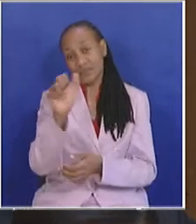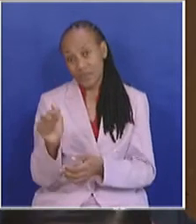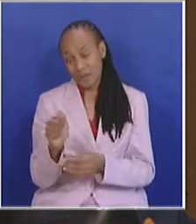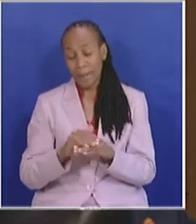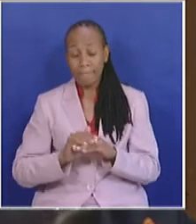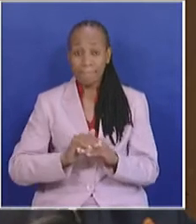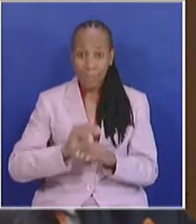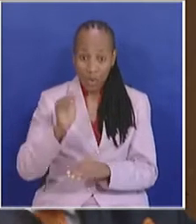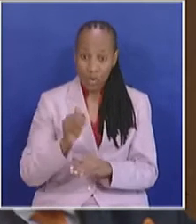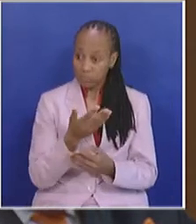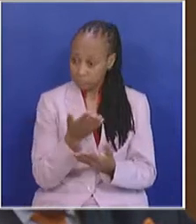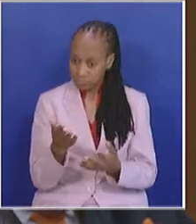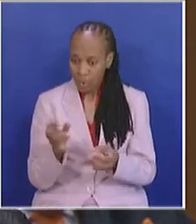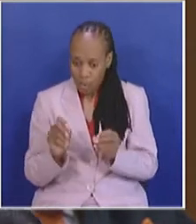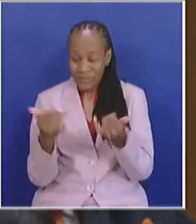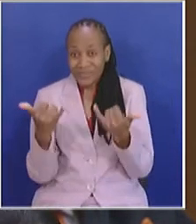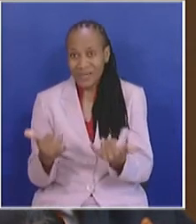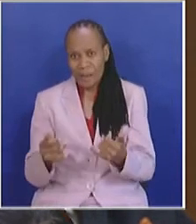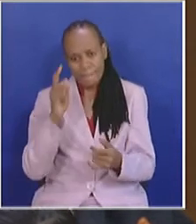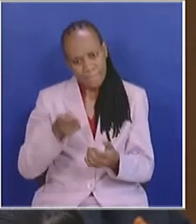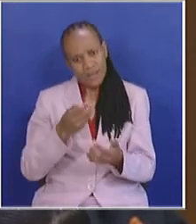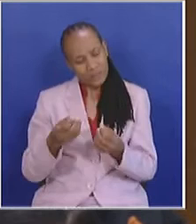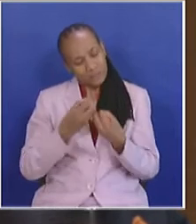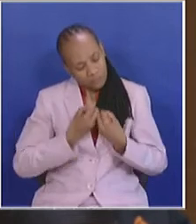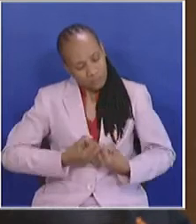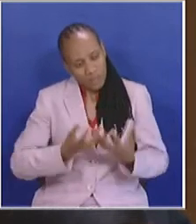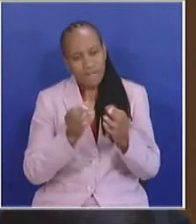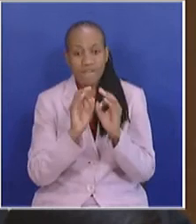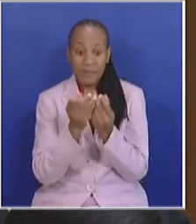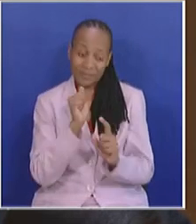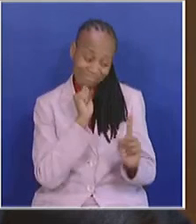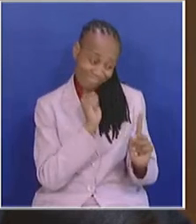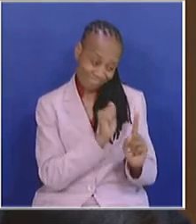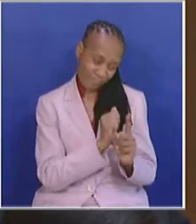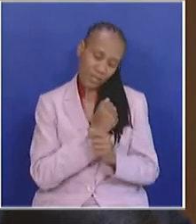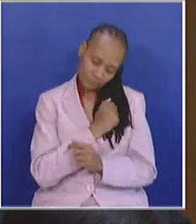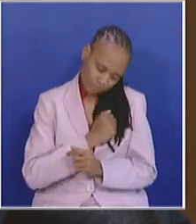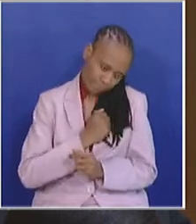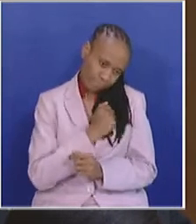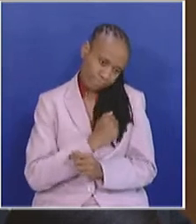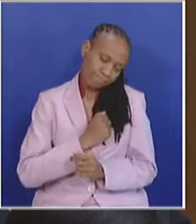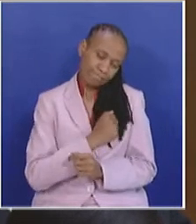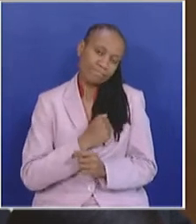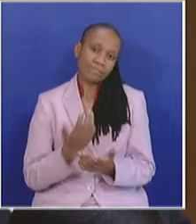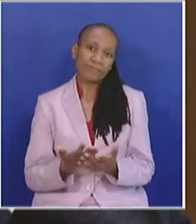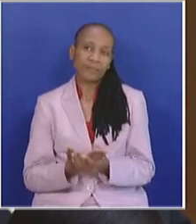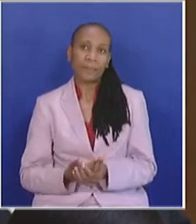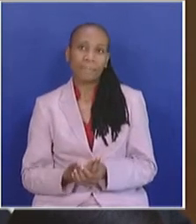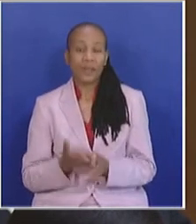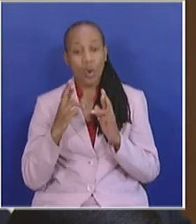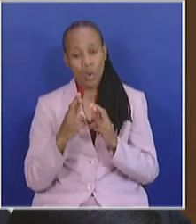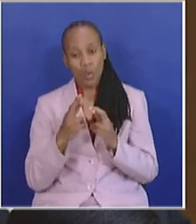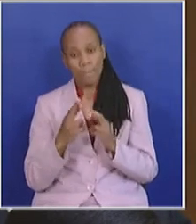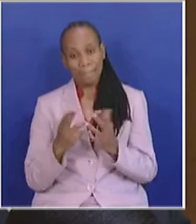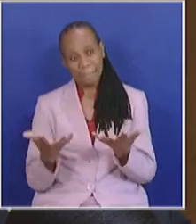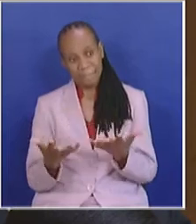takes this opportunity to convey its profound condolences to the Mbebe family and